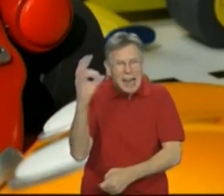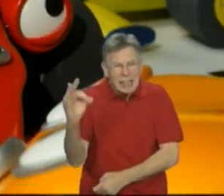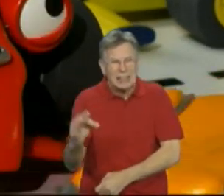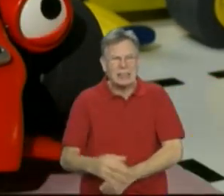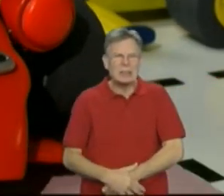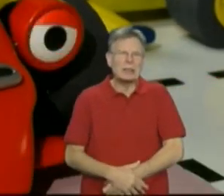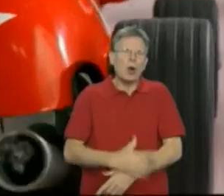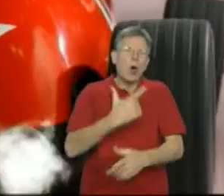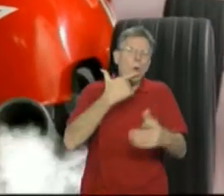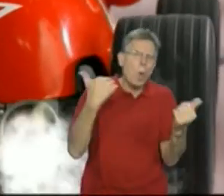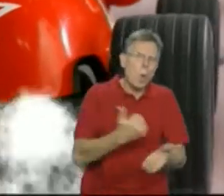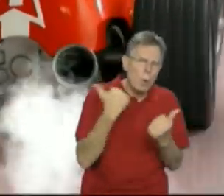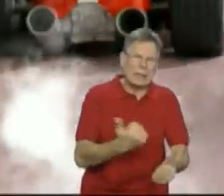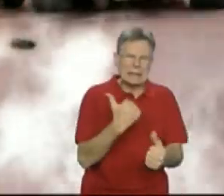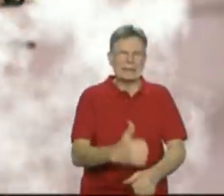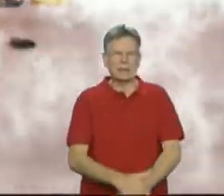right.